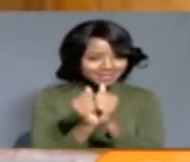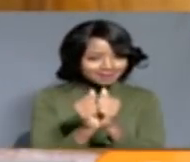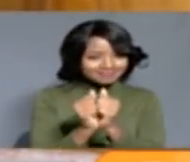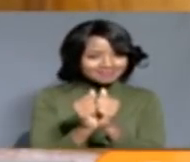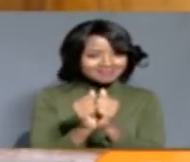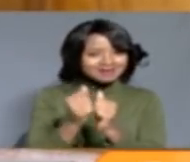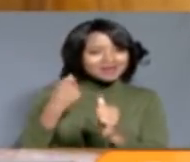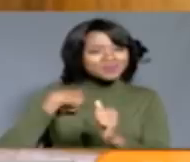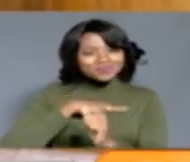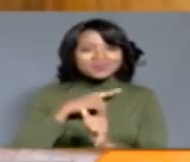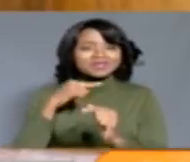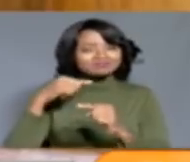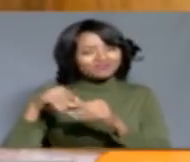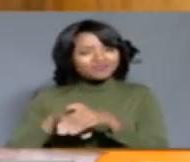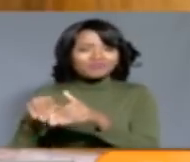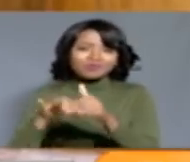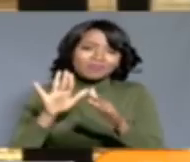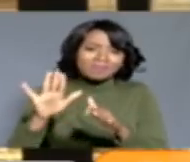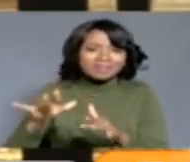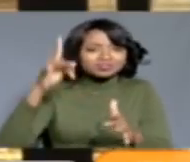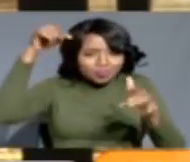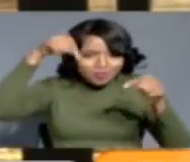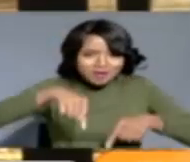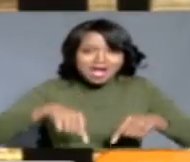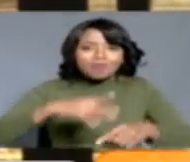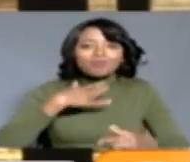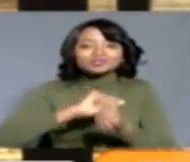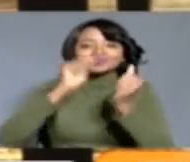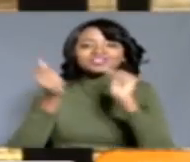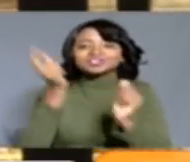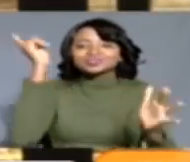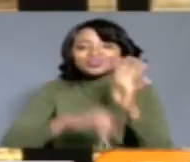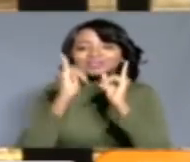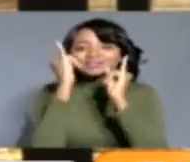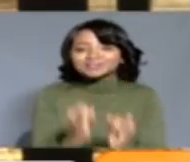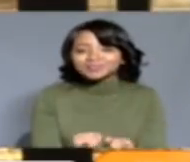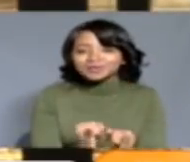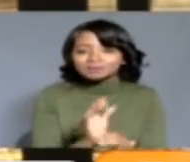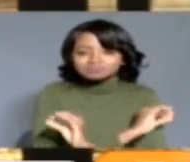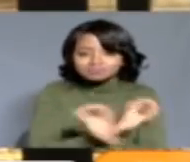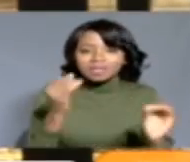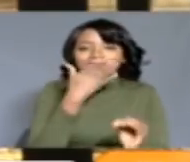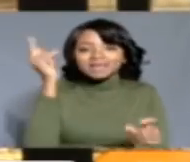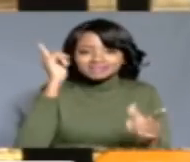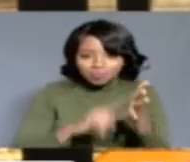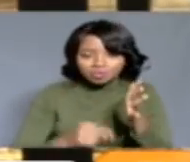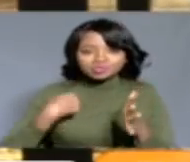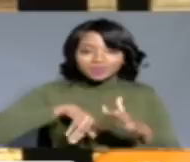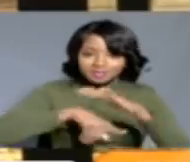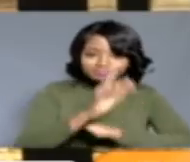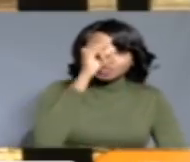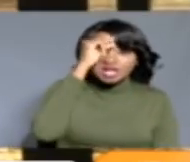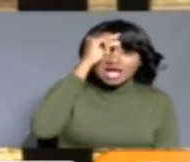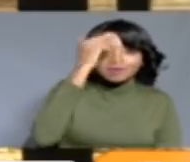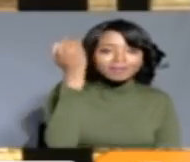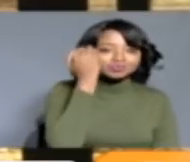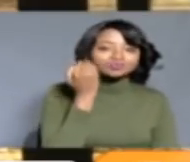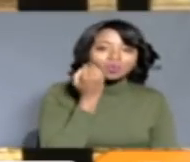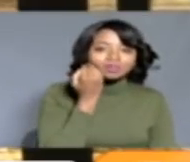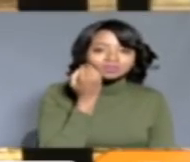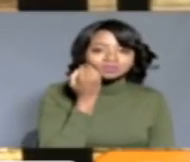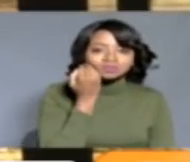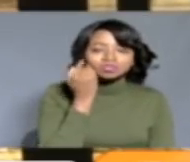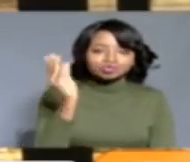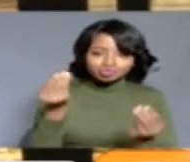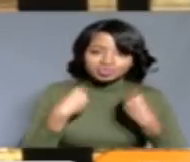to consider tumefanya. So what is new that mnataka kufanya saizi? I think it is better to end kwa serikali, judiciary, itupatia